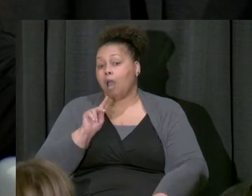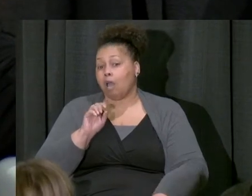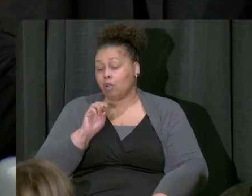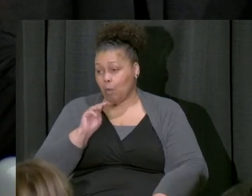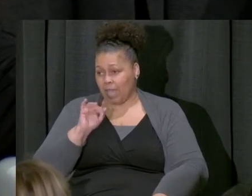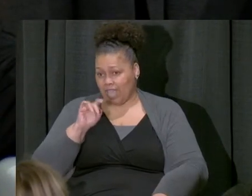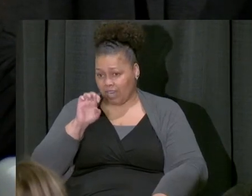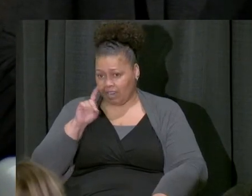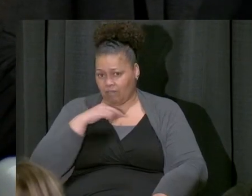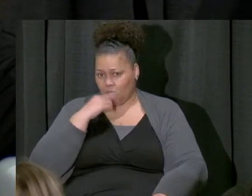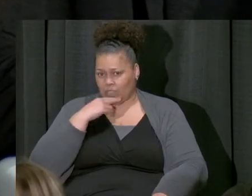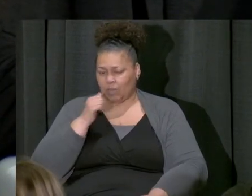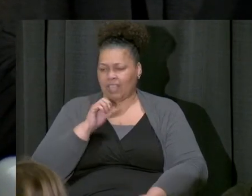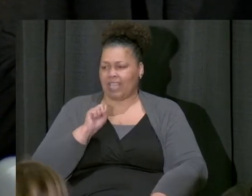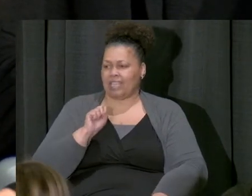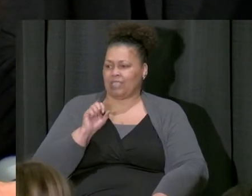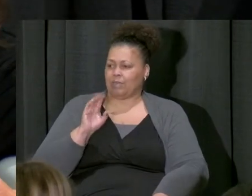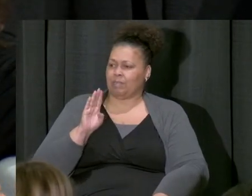SVG